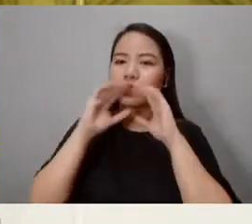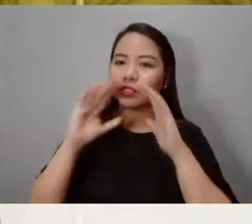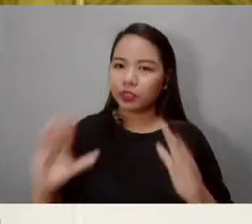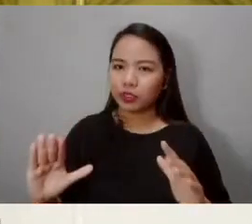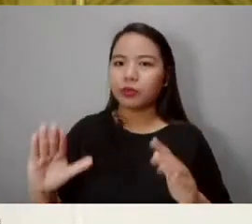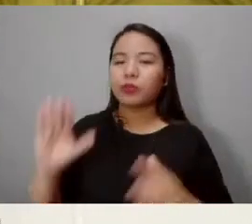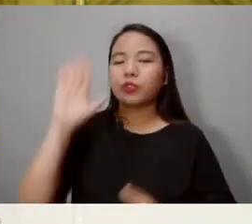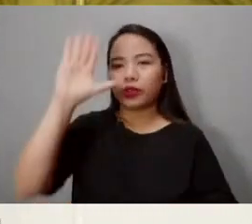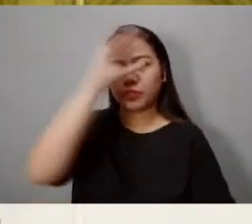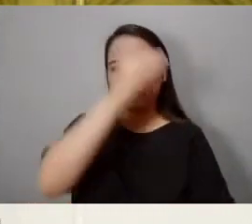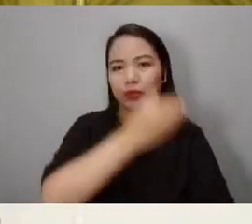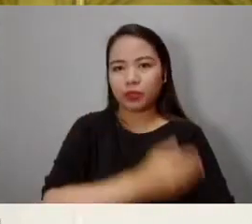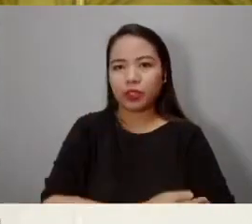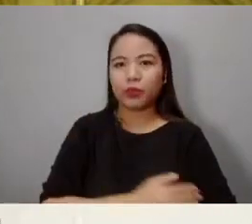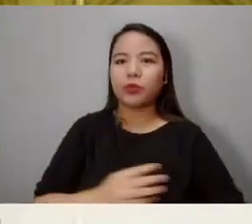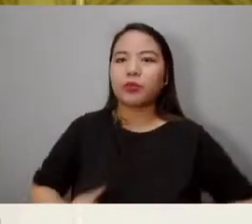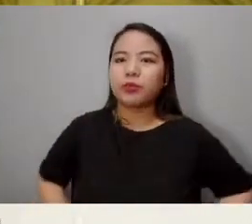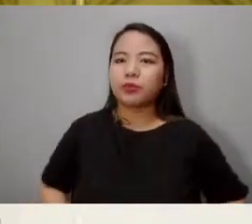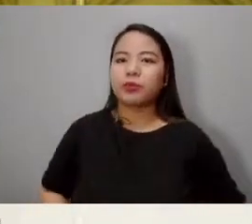fruit of your womb.